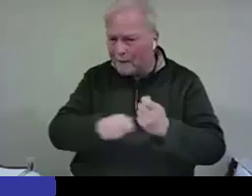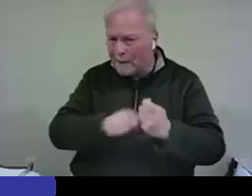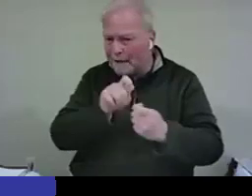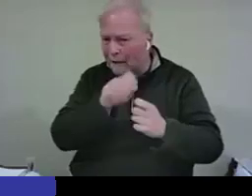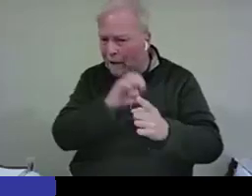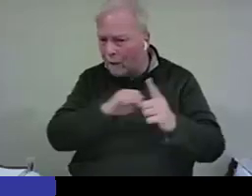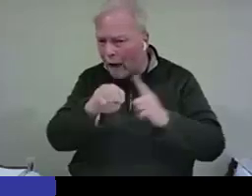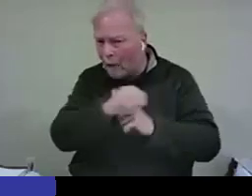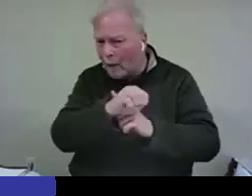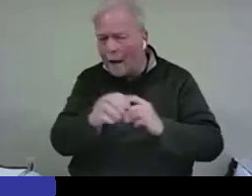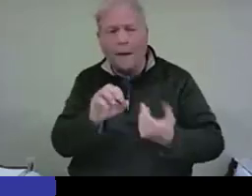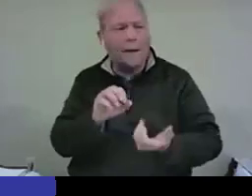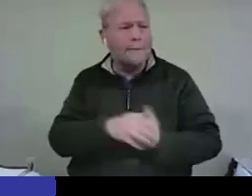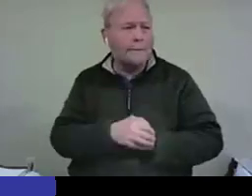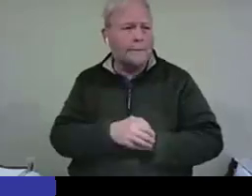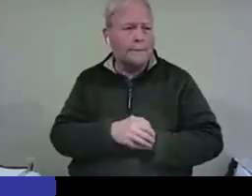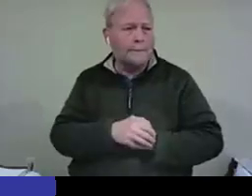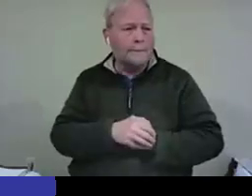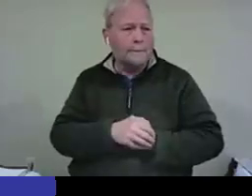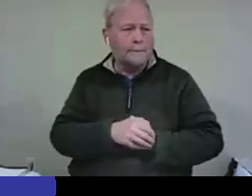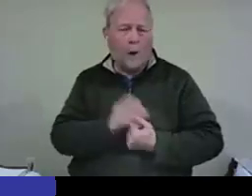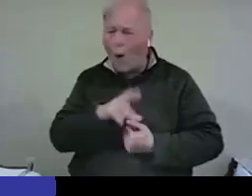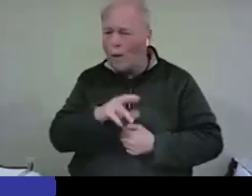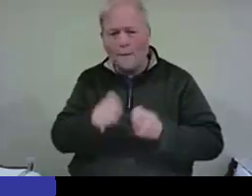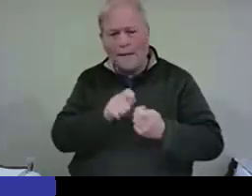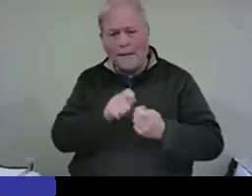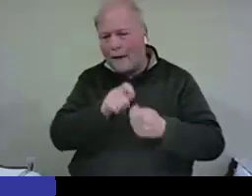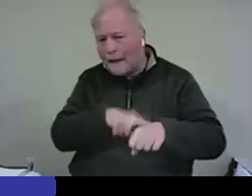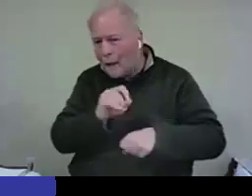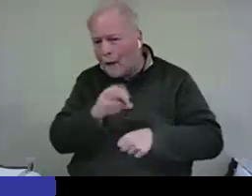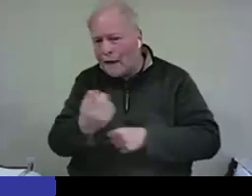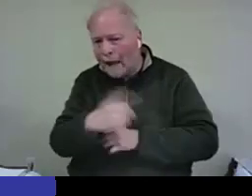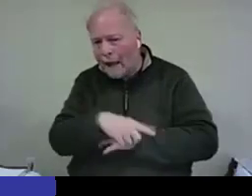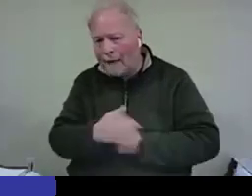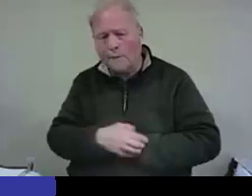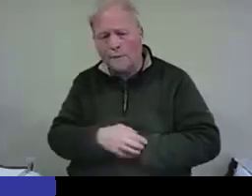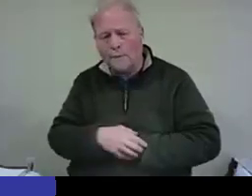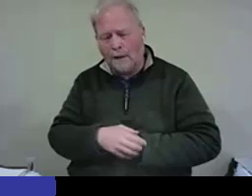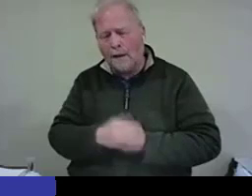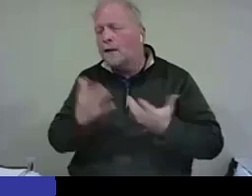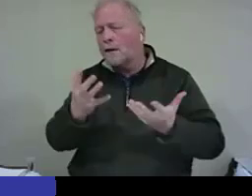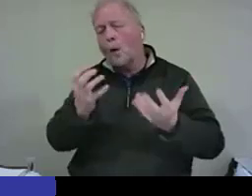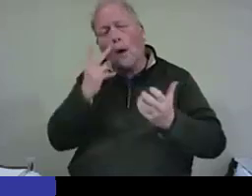and sort of confirm the data that you're getting from other required sources.